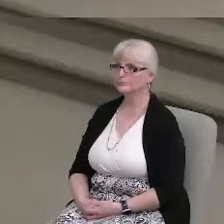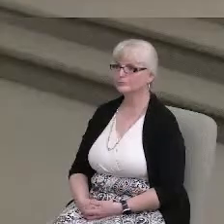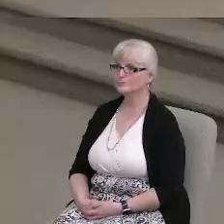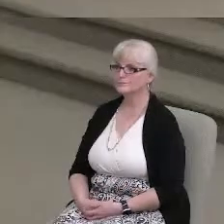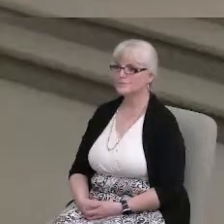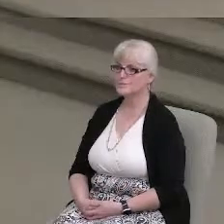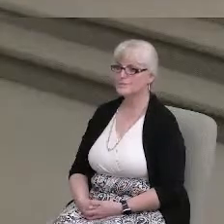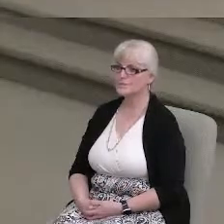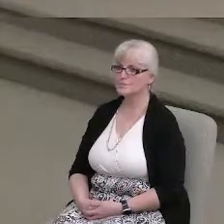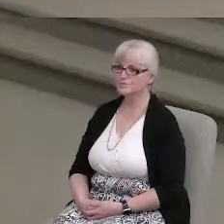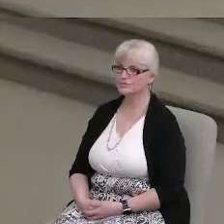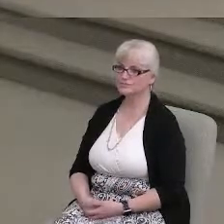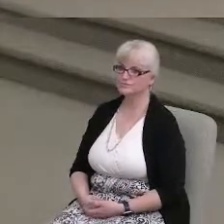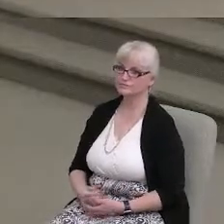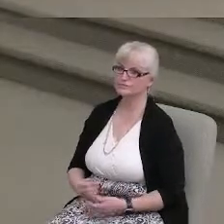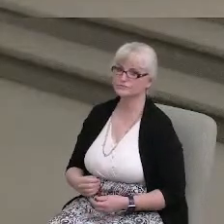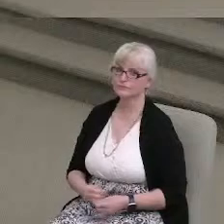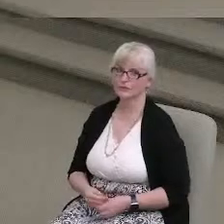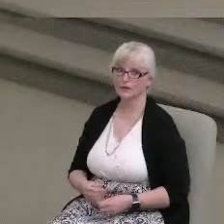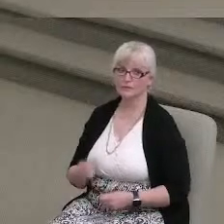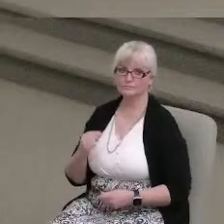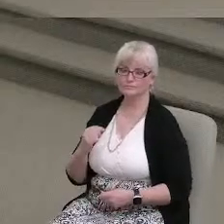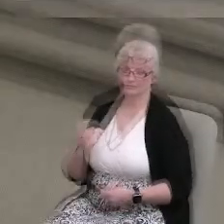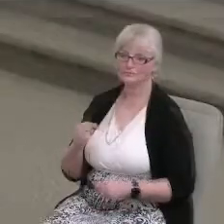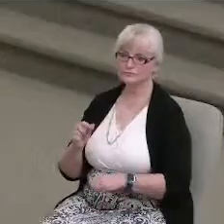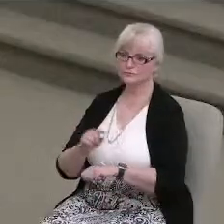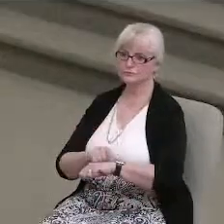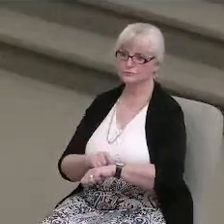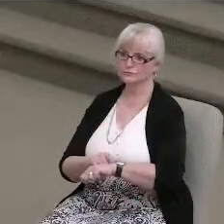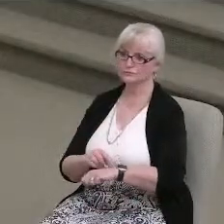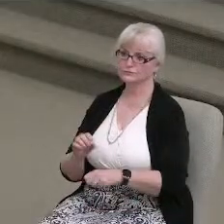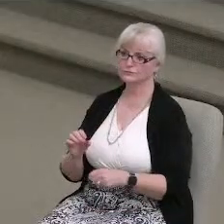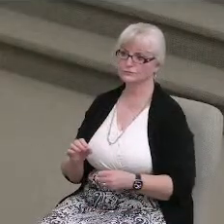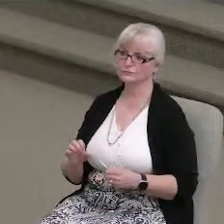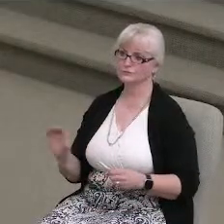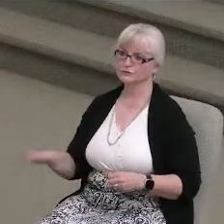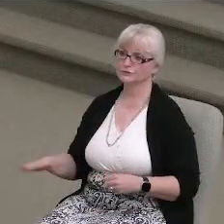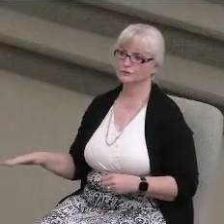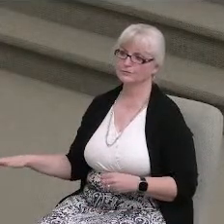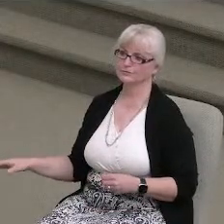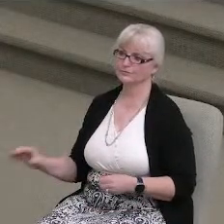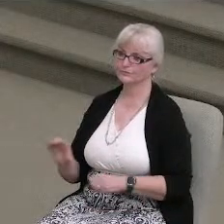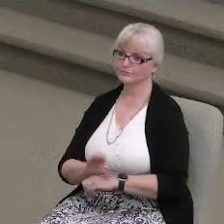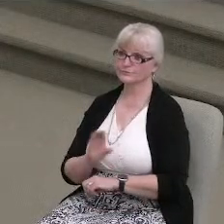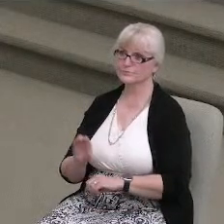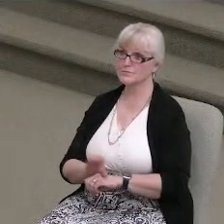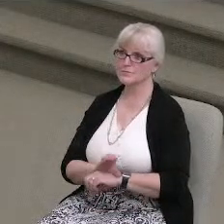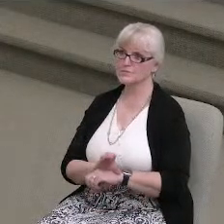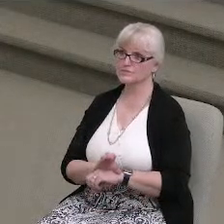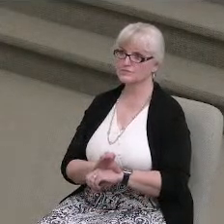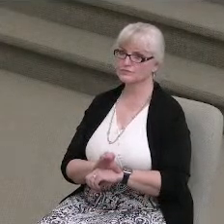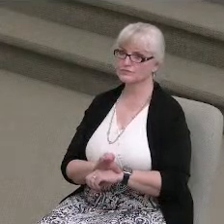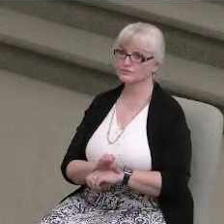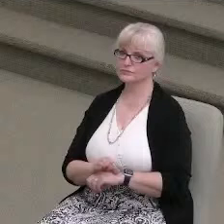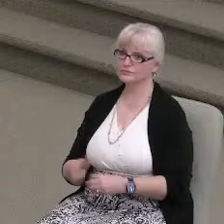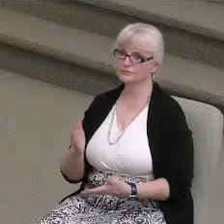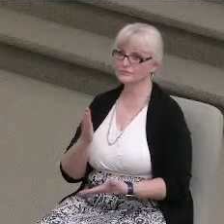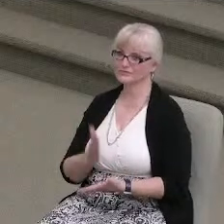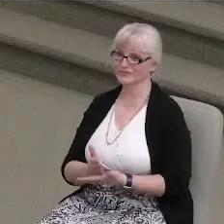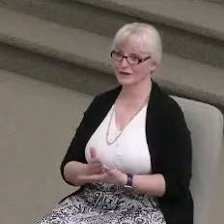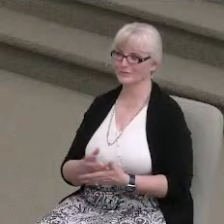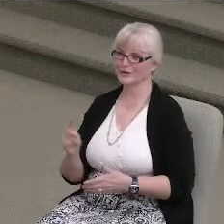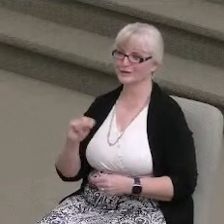new. All right, kiddos, ages 3 through 3rd grade, remember to stop by the bathroom on your way up to room